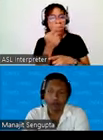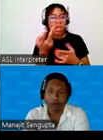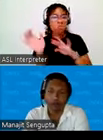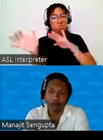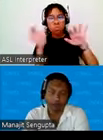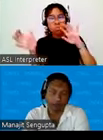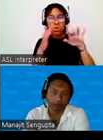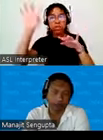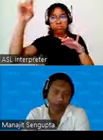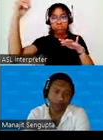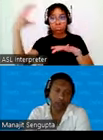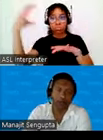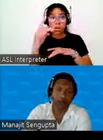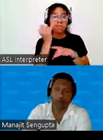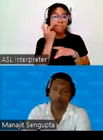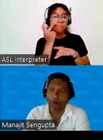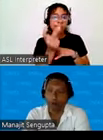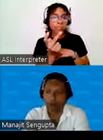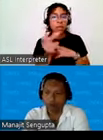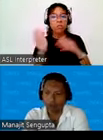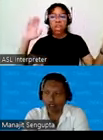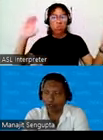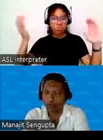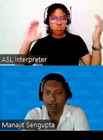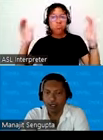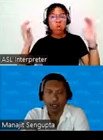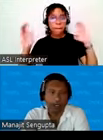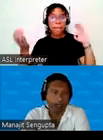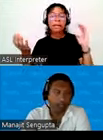is renewable resource or wind, it varies over time.